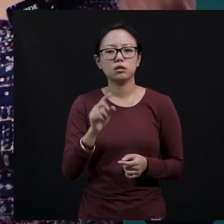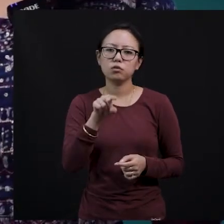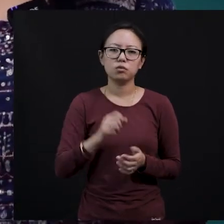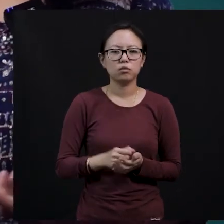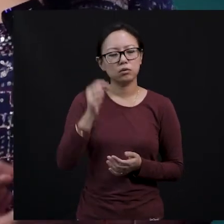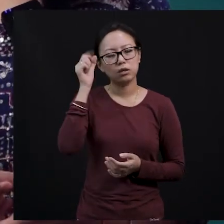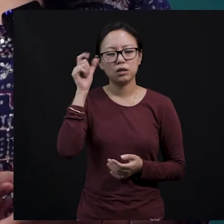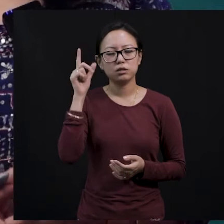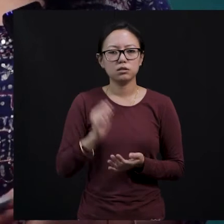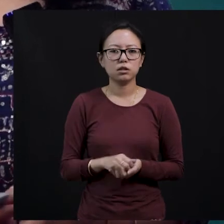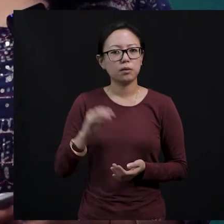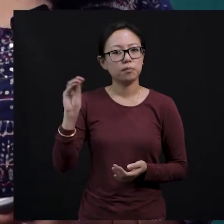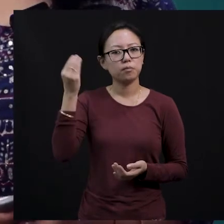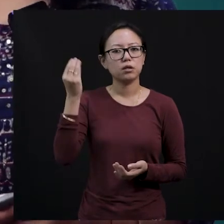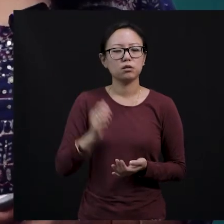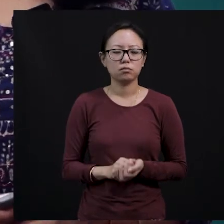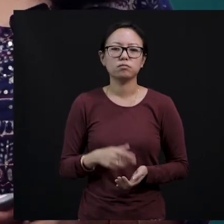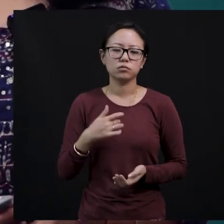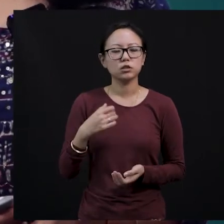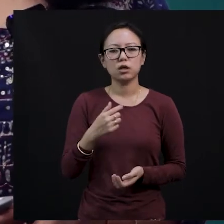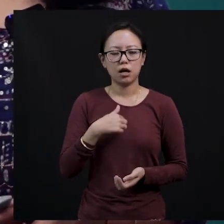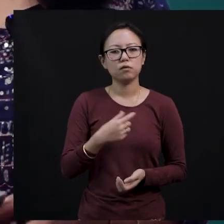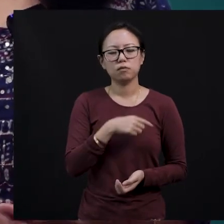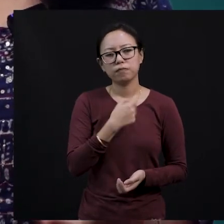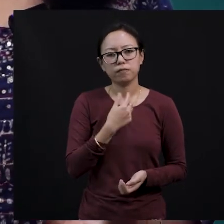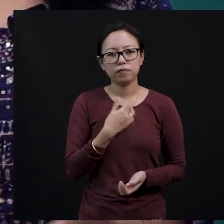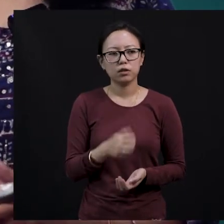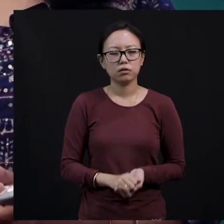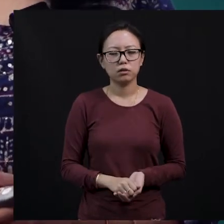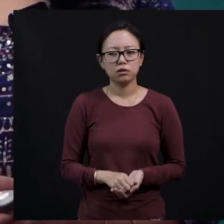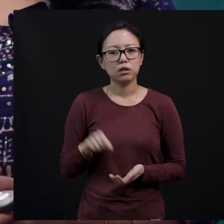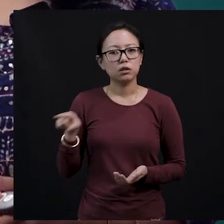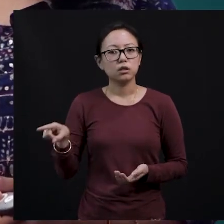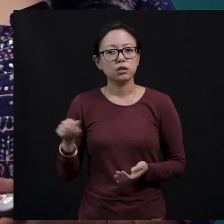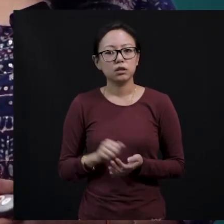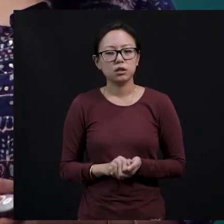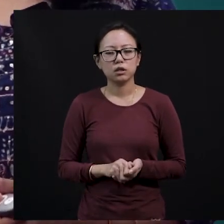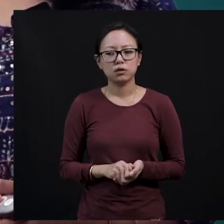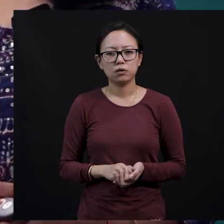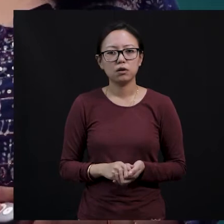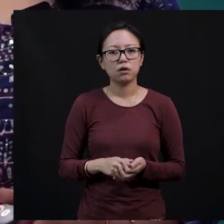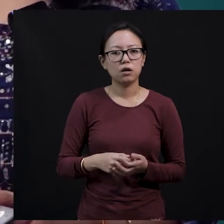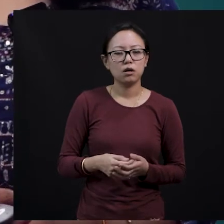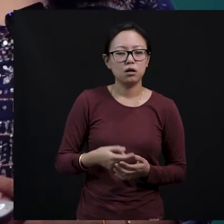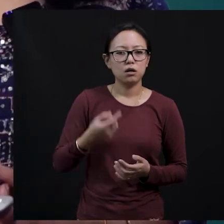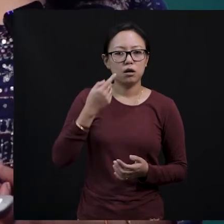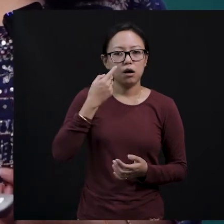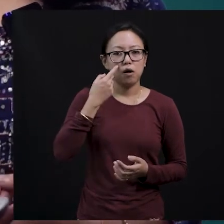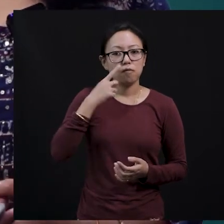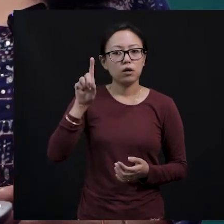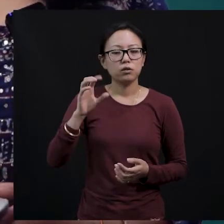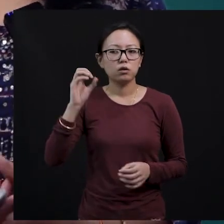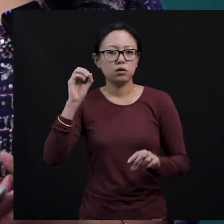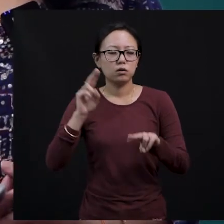a upper class background. So he is regarded, as we all know, the father of the Indian Constitution. He